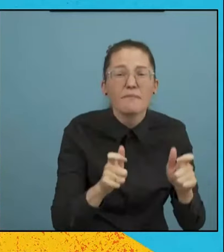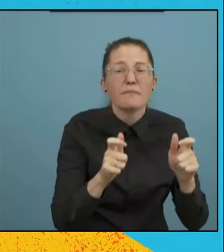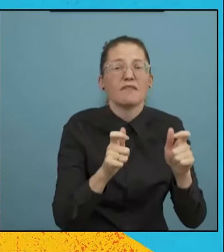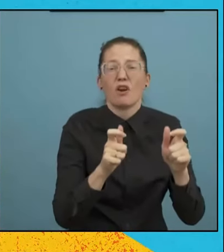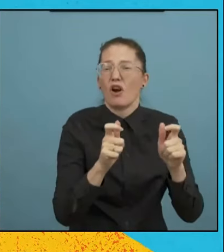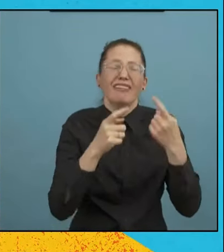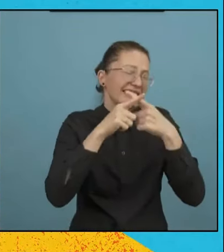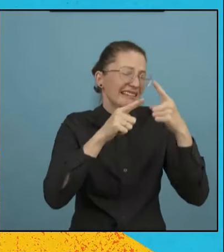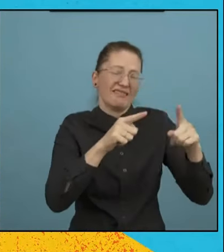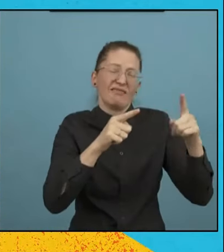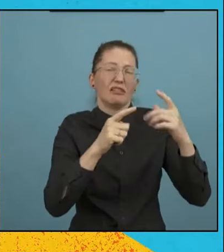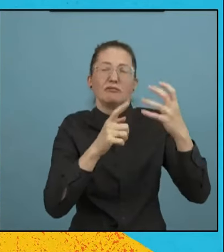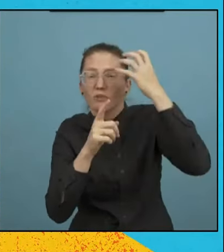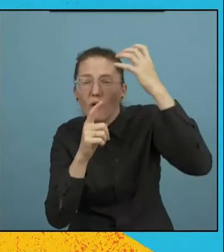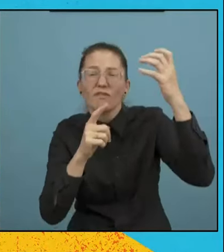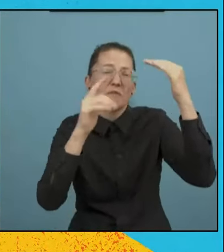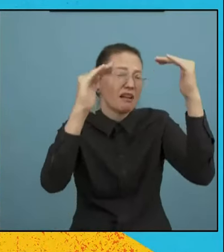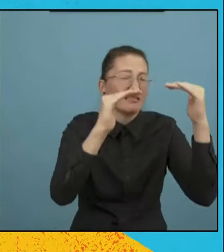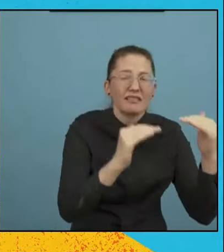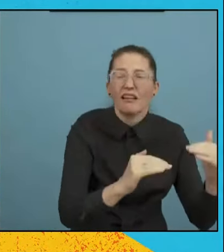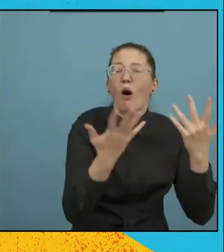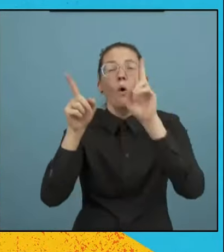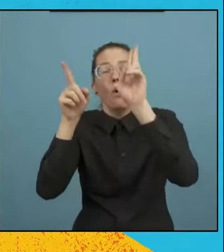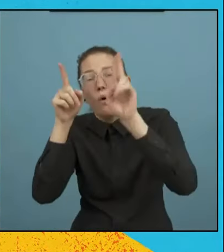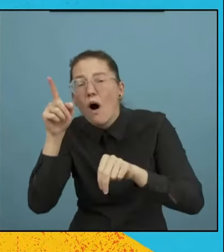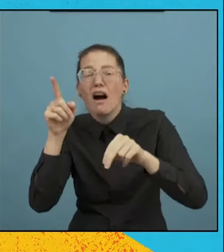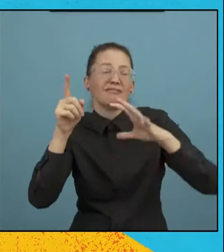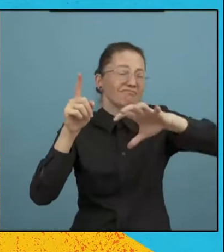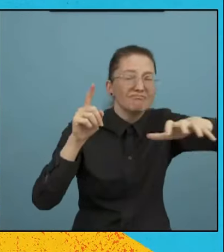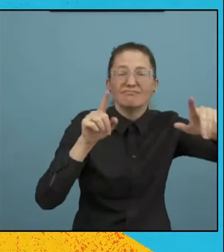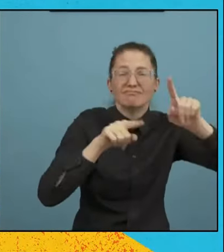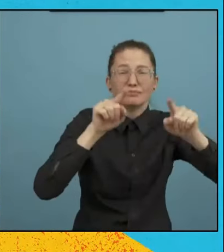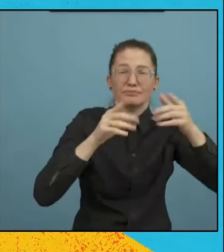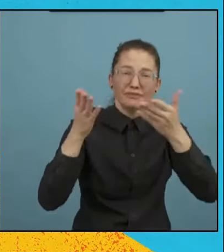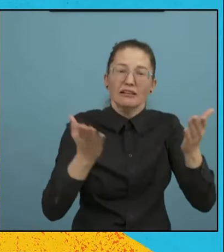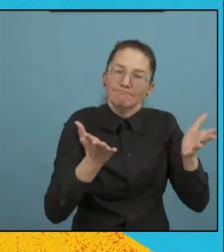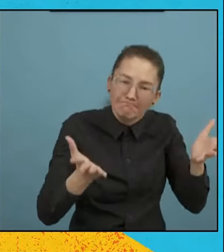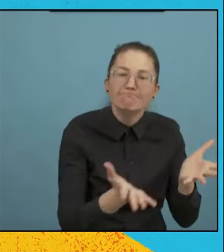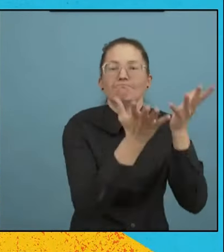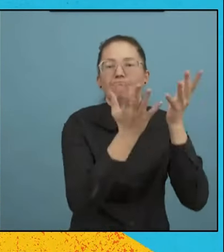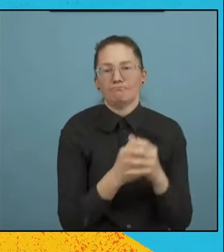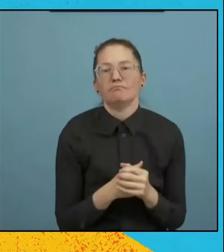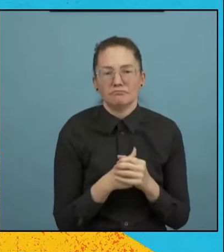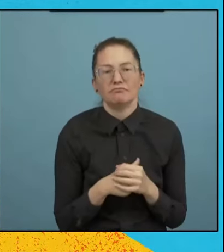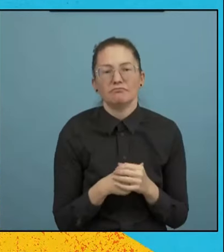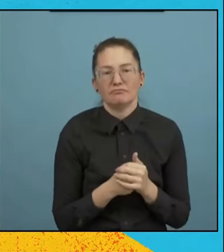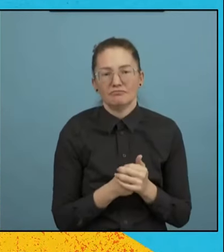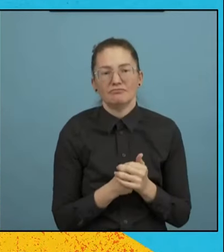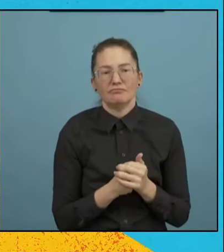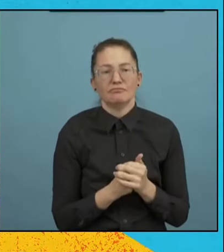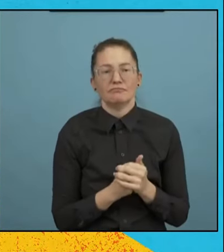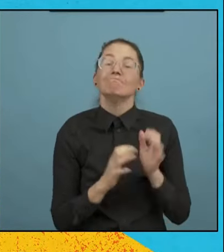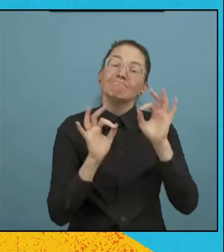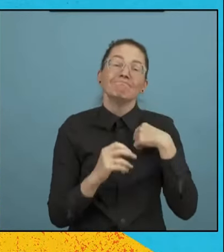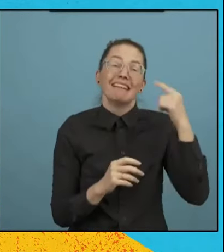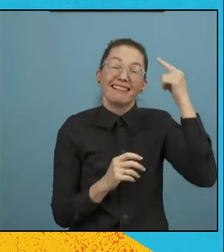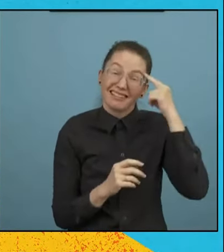like we were discussing, we are not tomorrow leaders, we are today's leaders, and children are the future